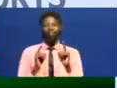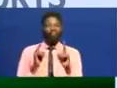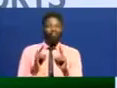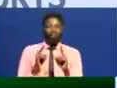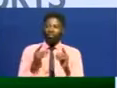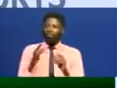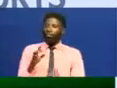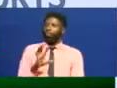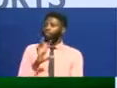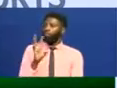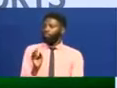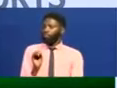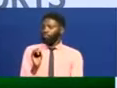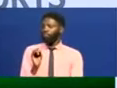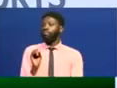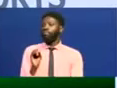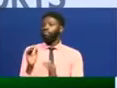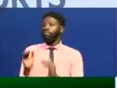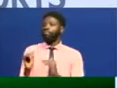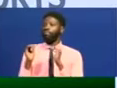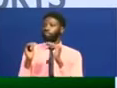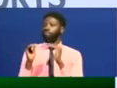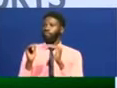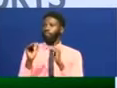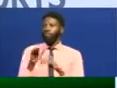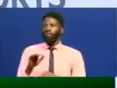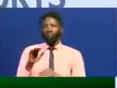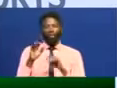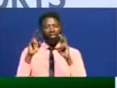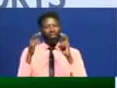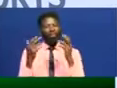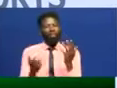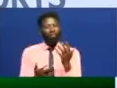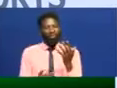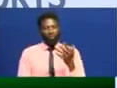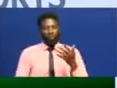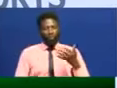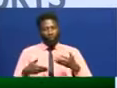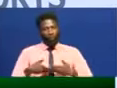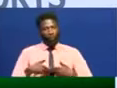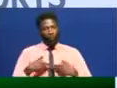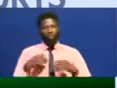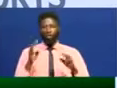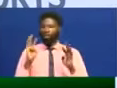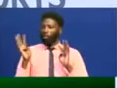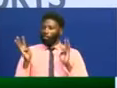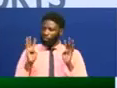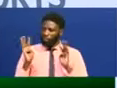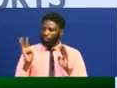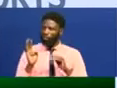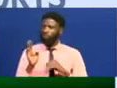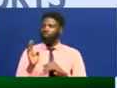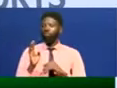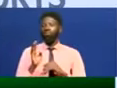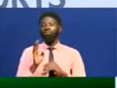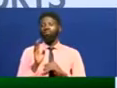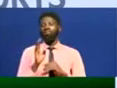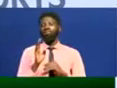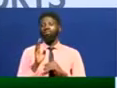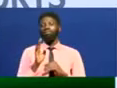continent forward around the theme, Youth Innovating a Borderless